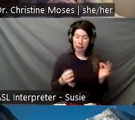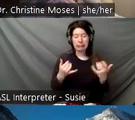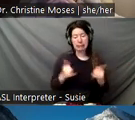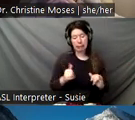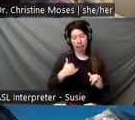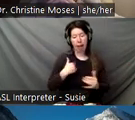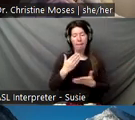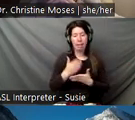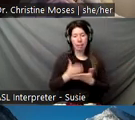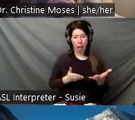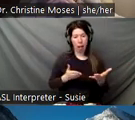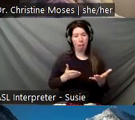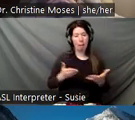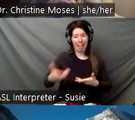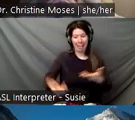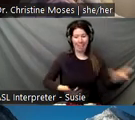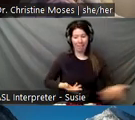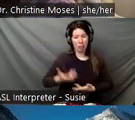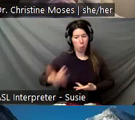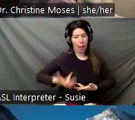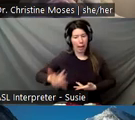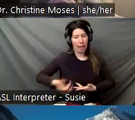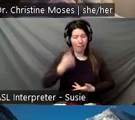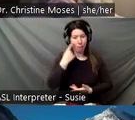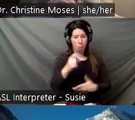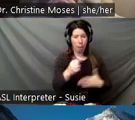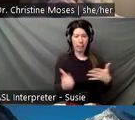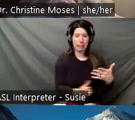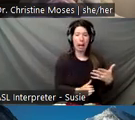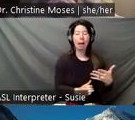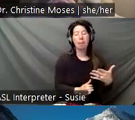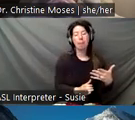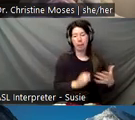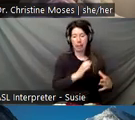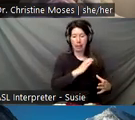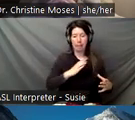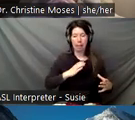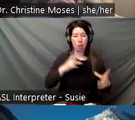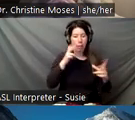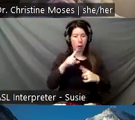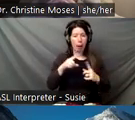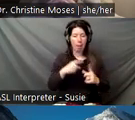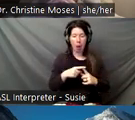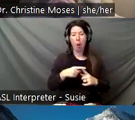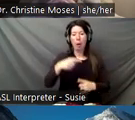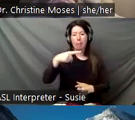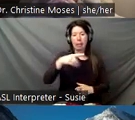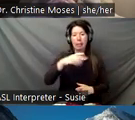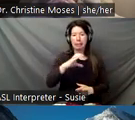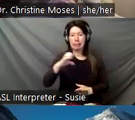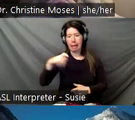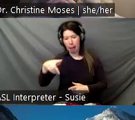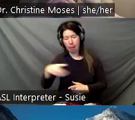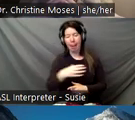outstanding invites for this subcommittee to hear from both the Portland Committee on Community Engaged Policing, PCEP, and the Citizen